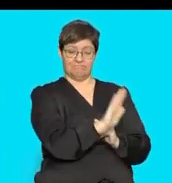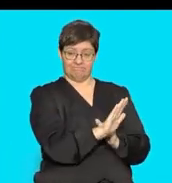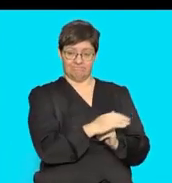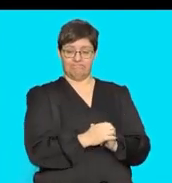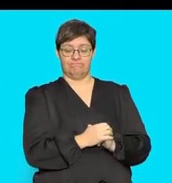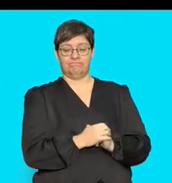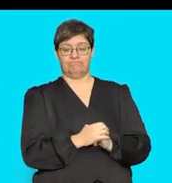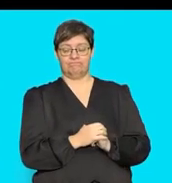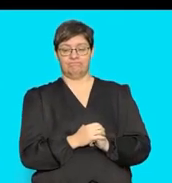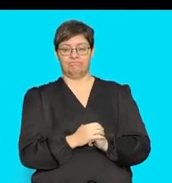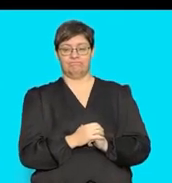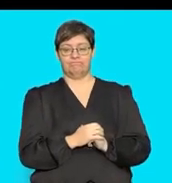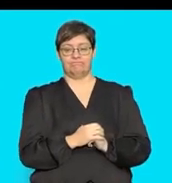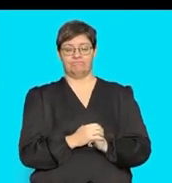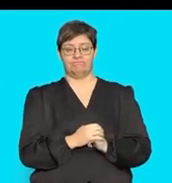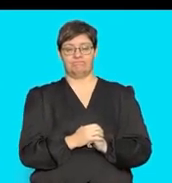like this.